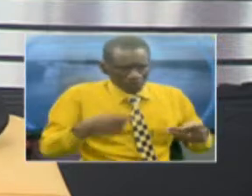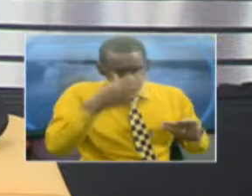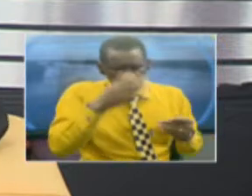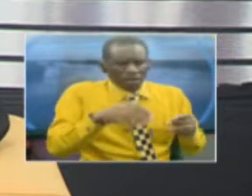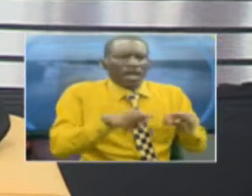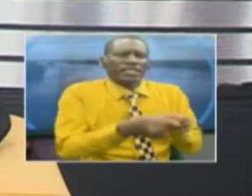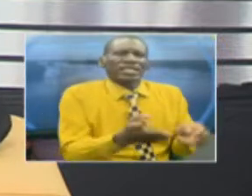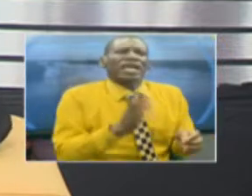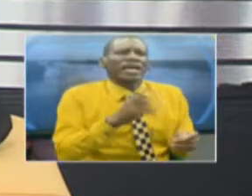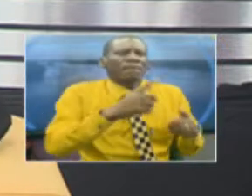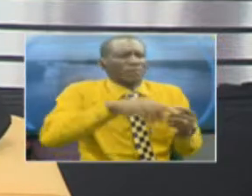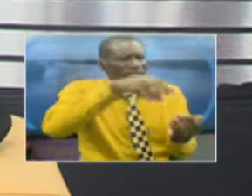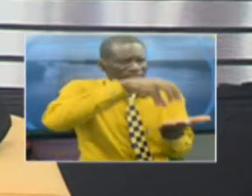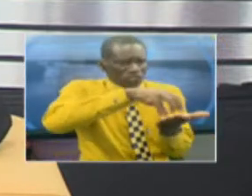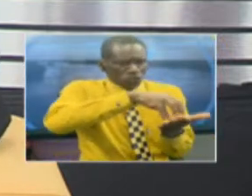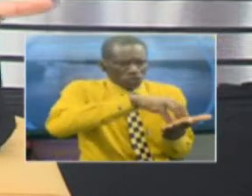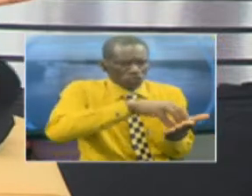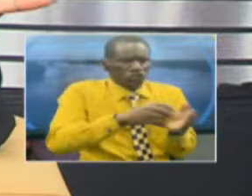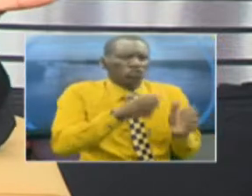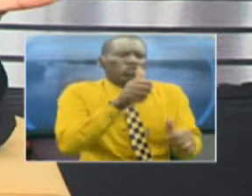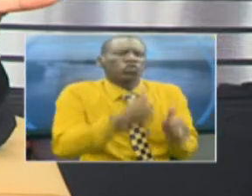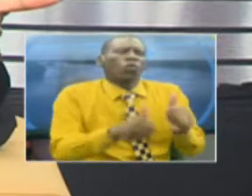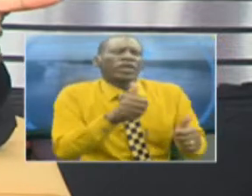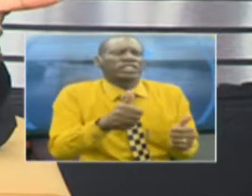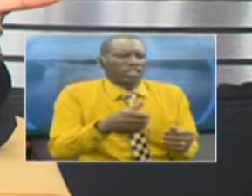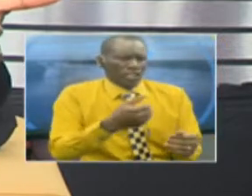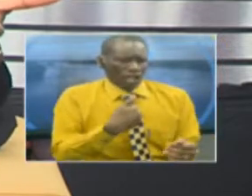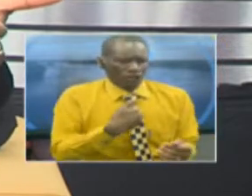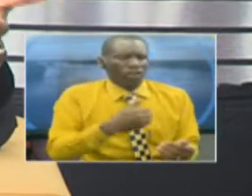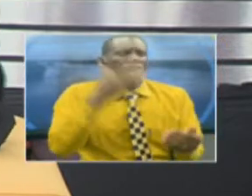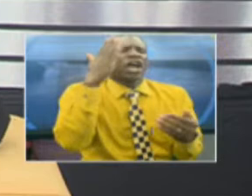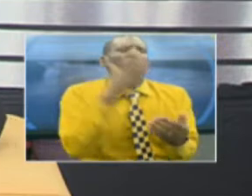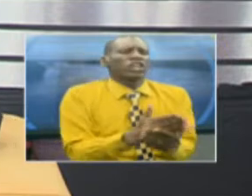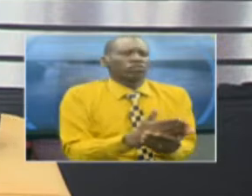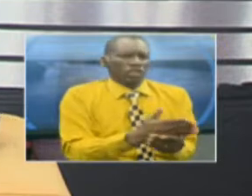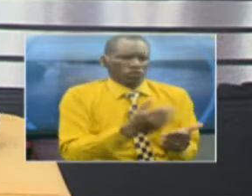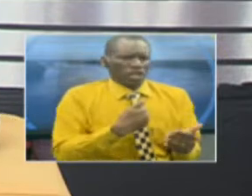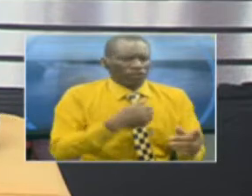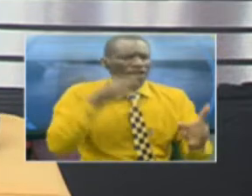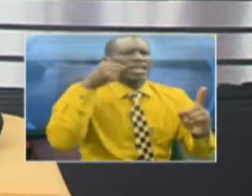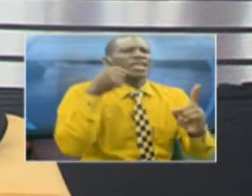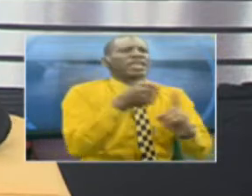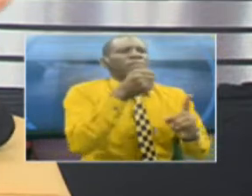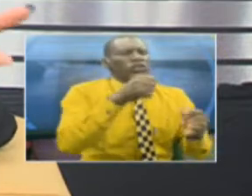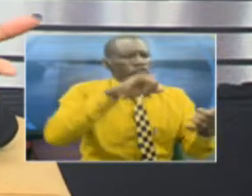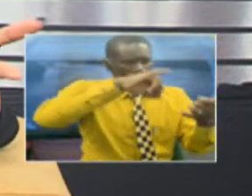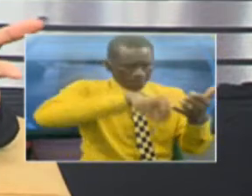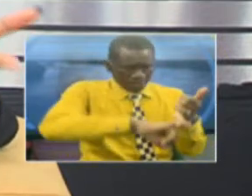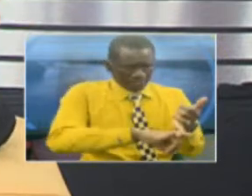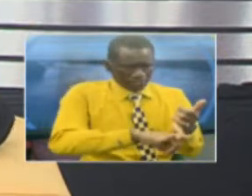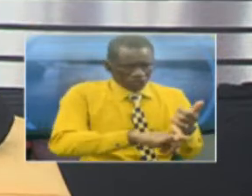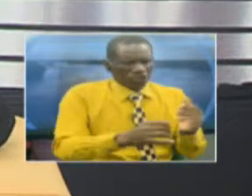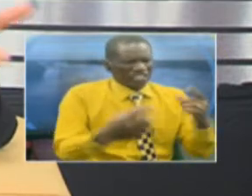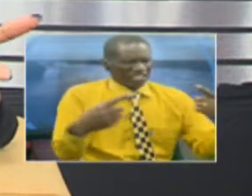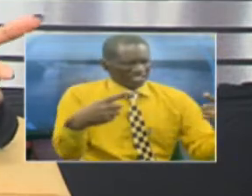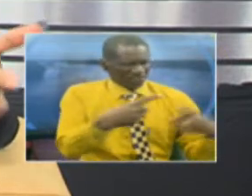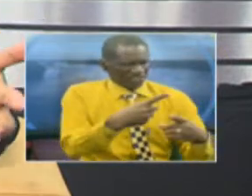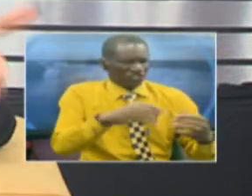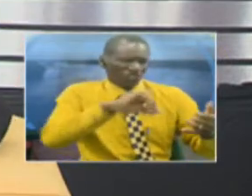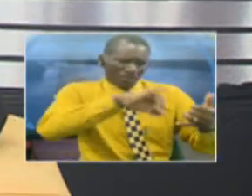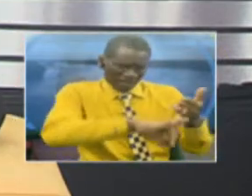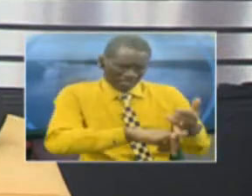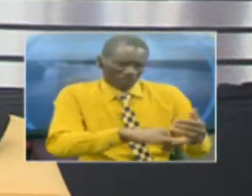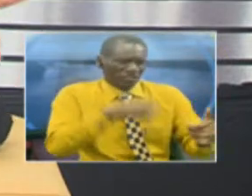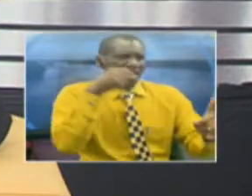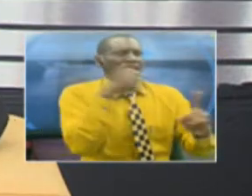the circumstances they are in will actually have an impact on the marriage or the dynamics of the marriage.